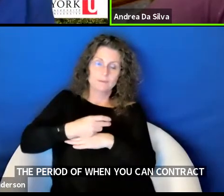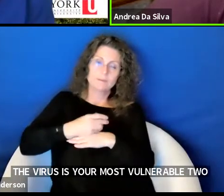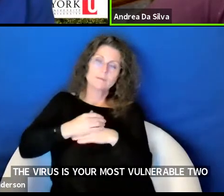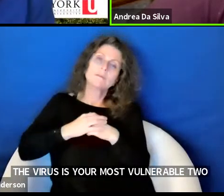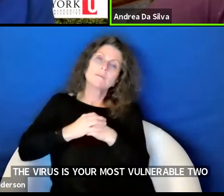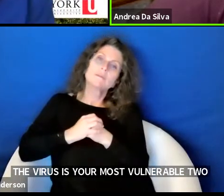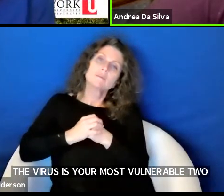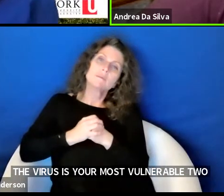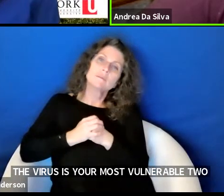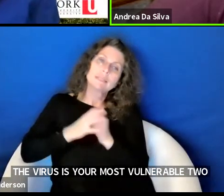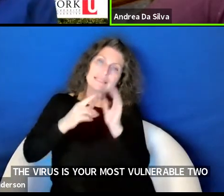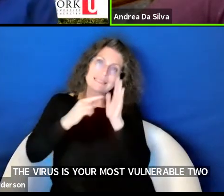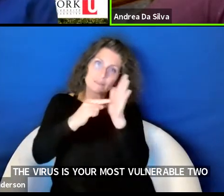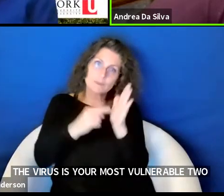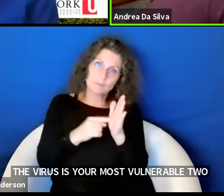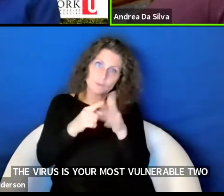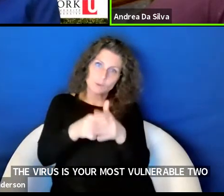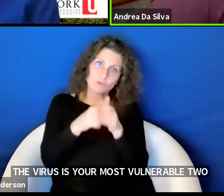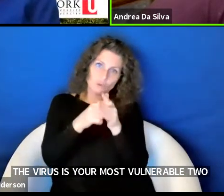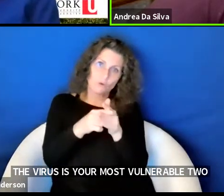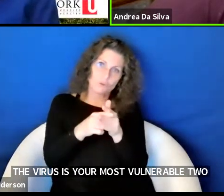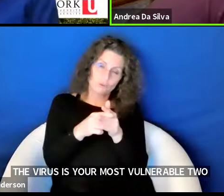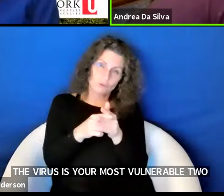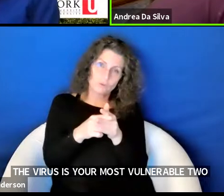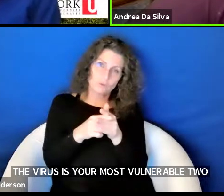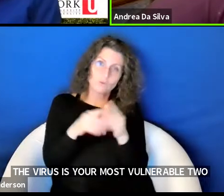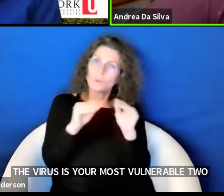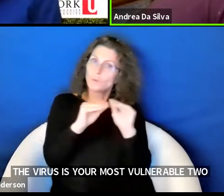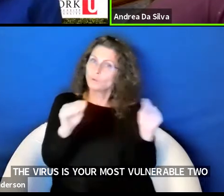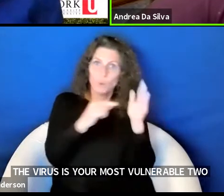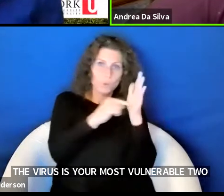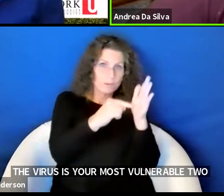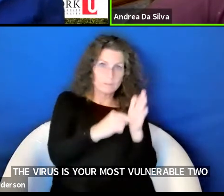that symptoms come out, and then